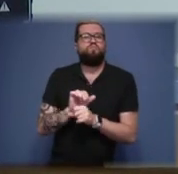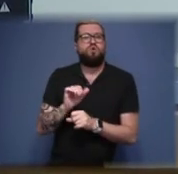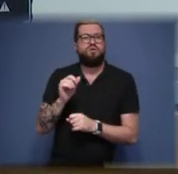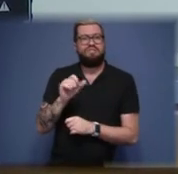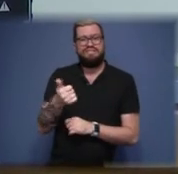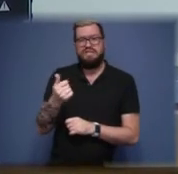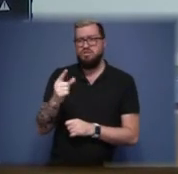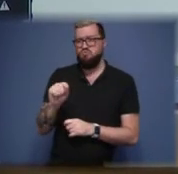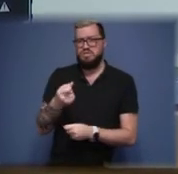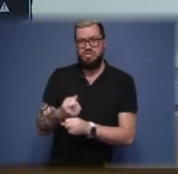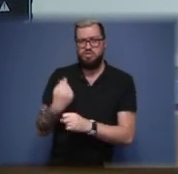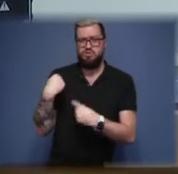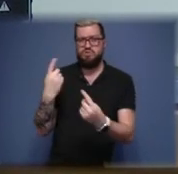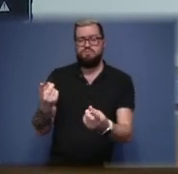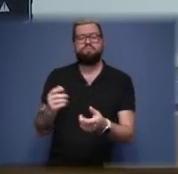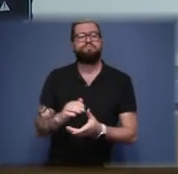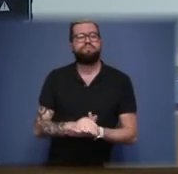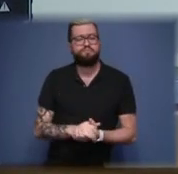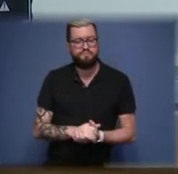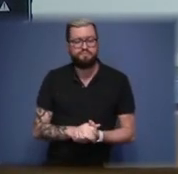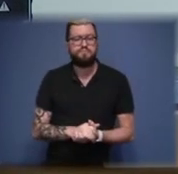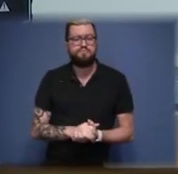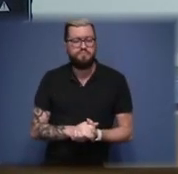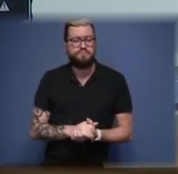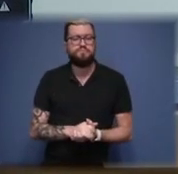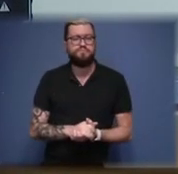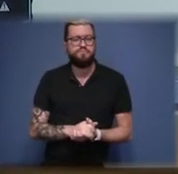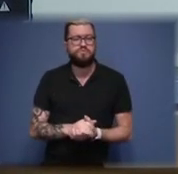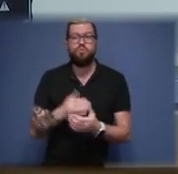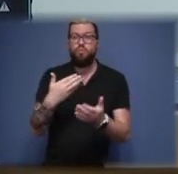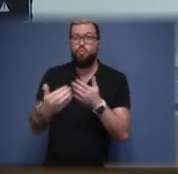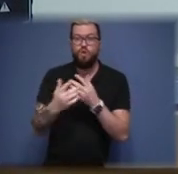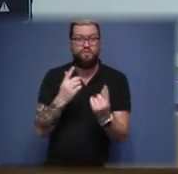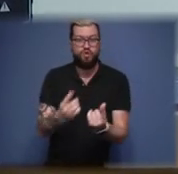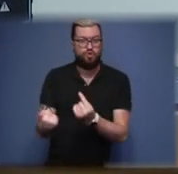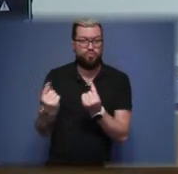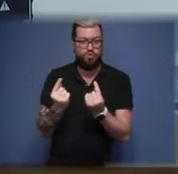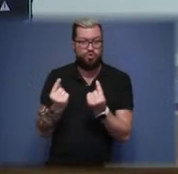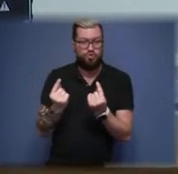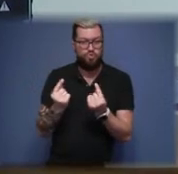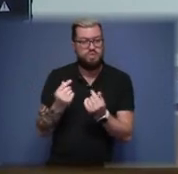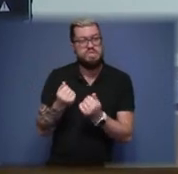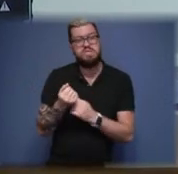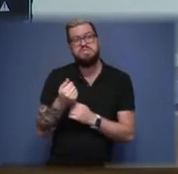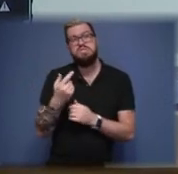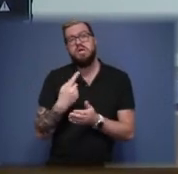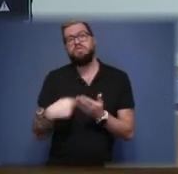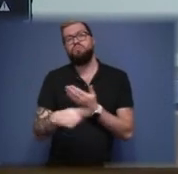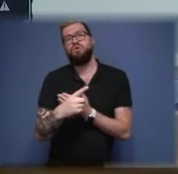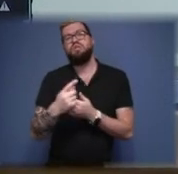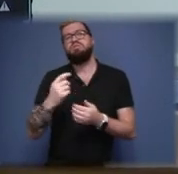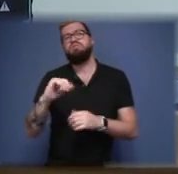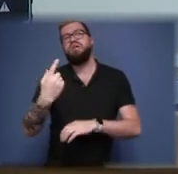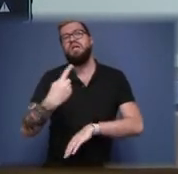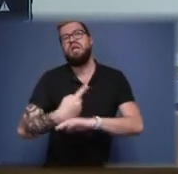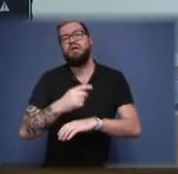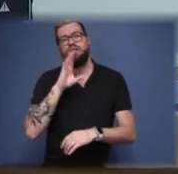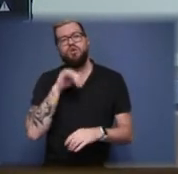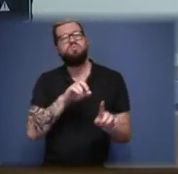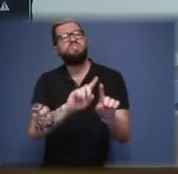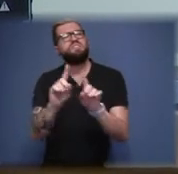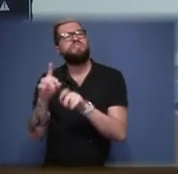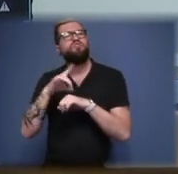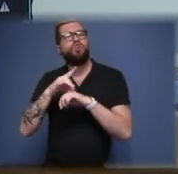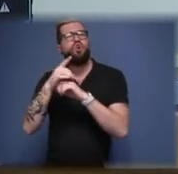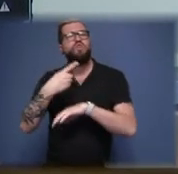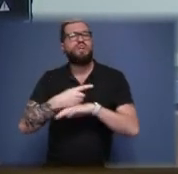decades. and so whatever you do over the next week or so, 10 days, I know there's different Earth Day things,